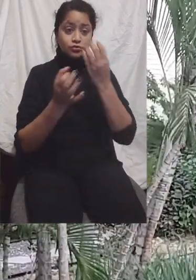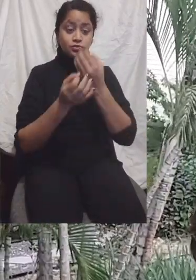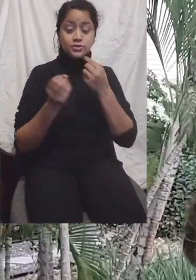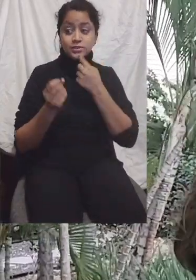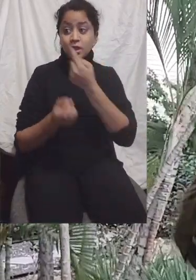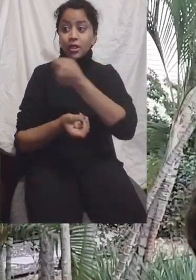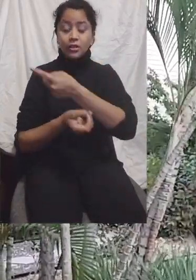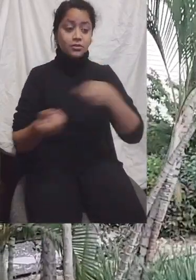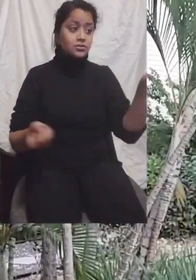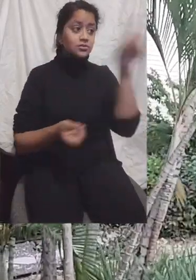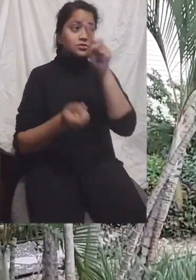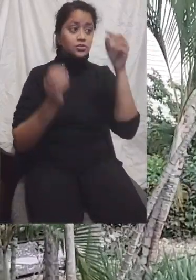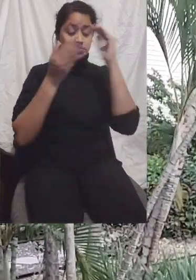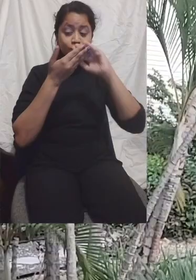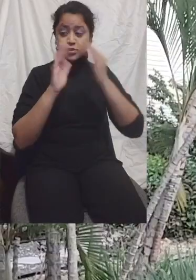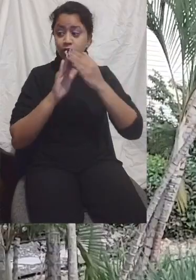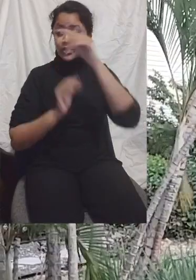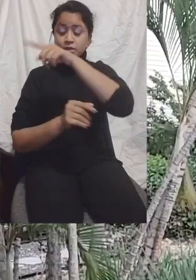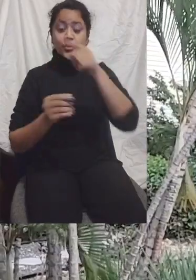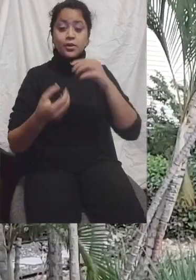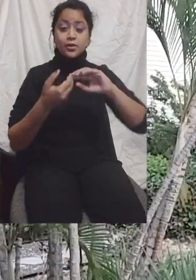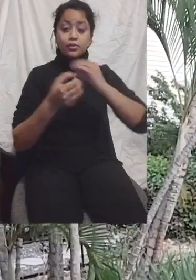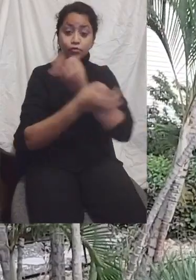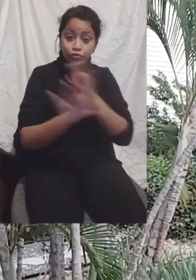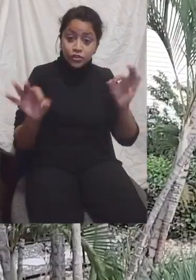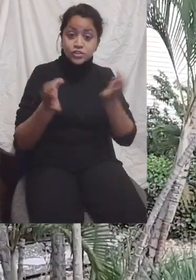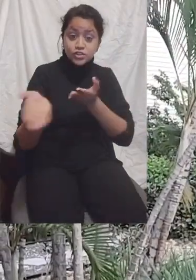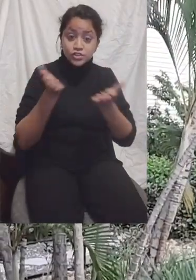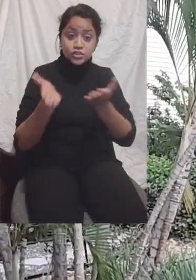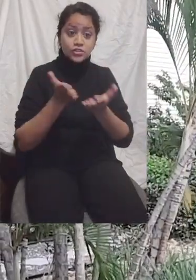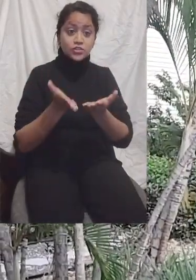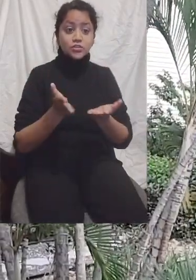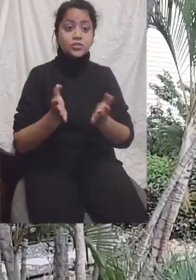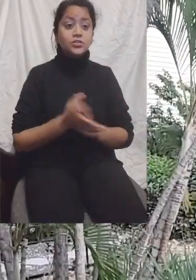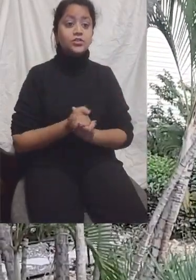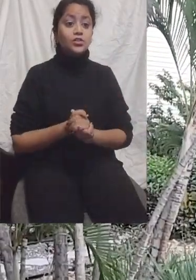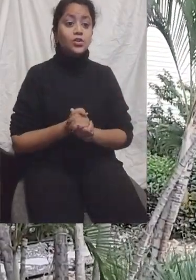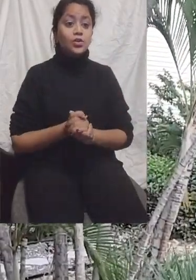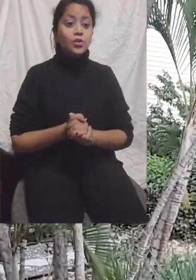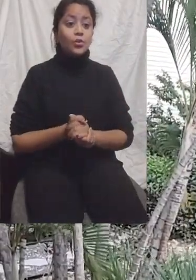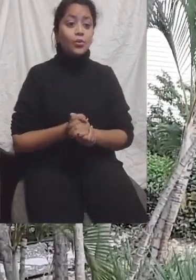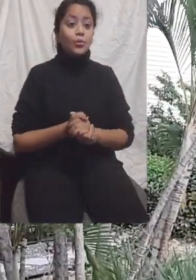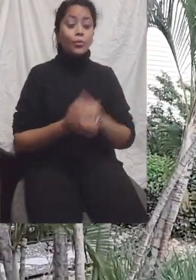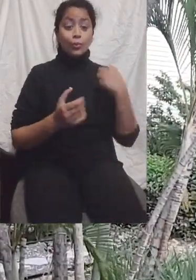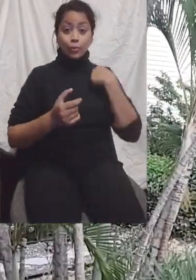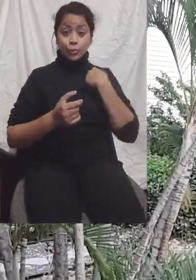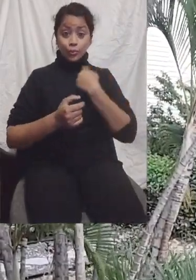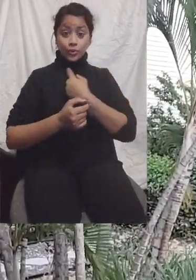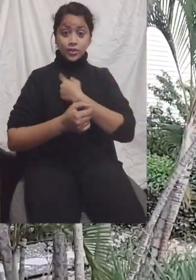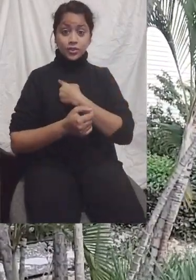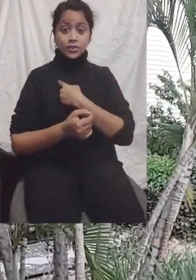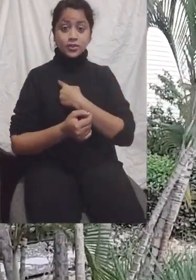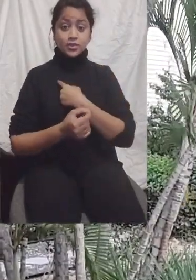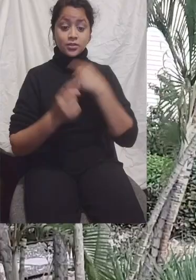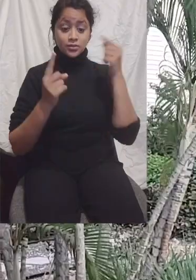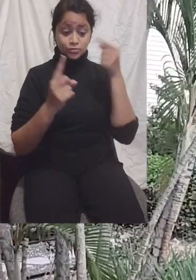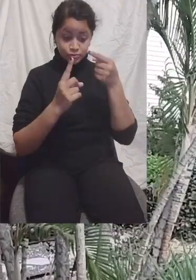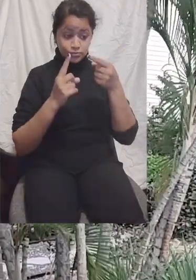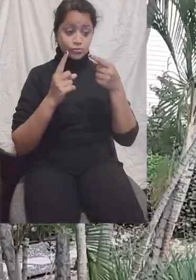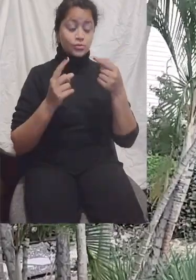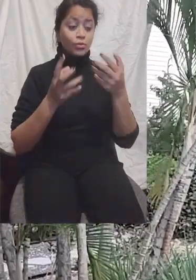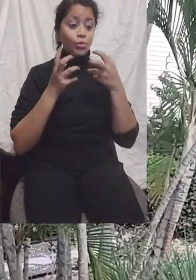to spread the word, tell people about C.A.R.E, tell them it's a free service, and so we can continue to